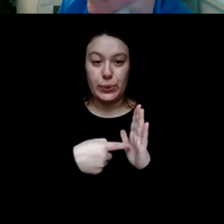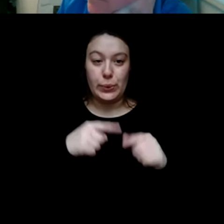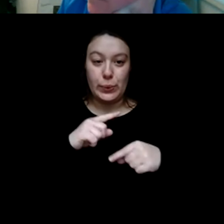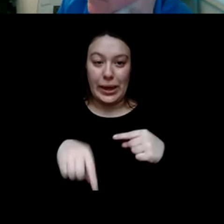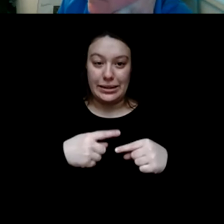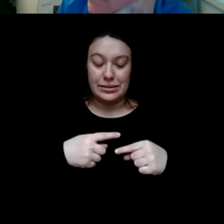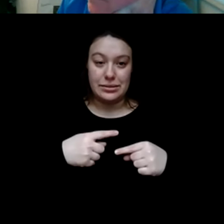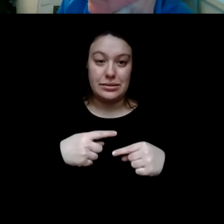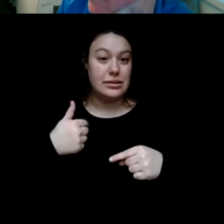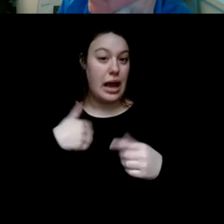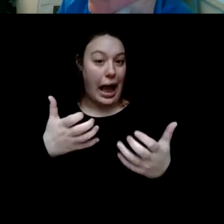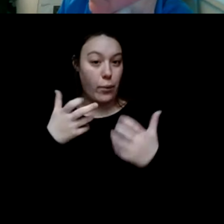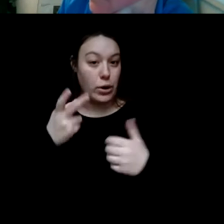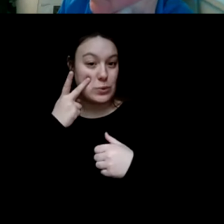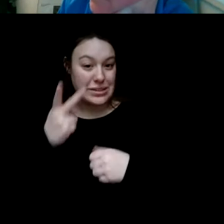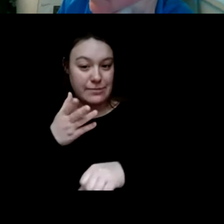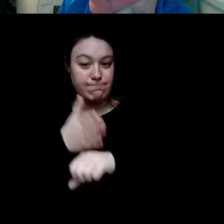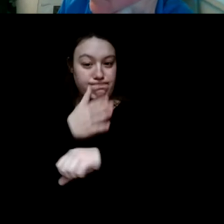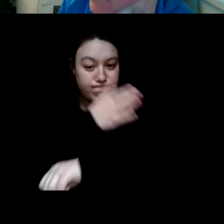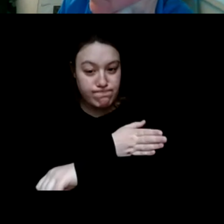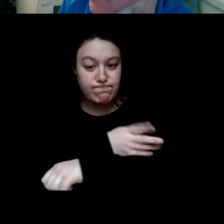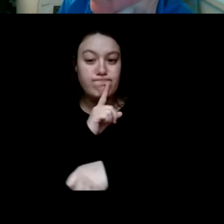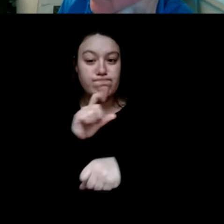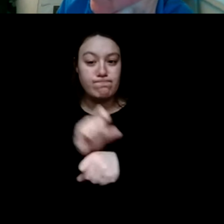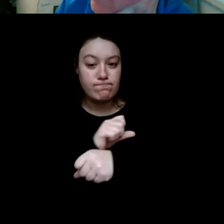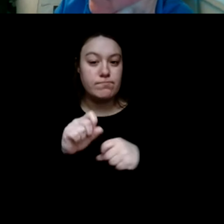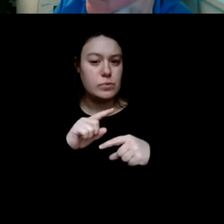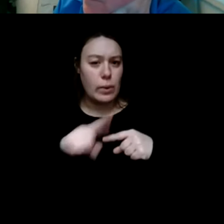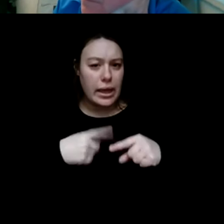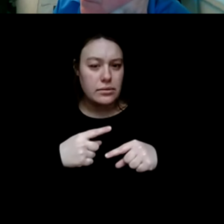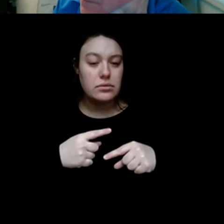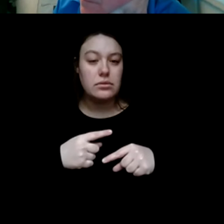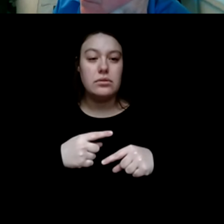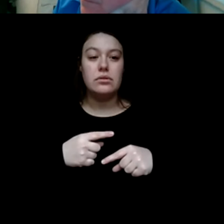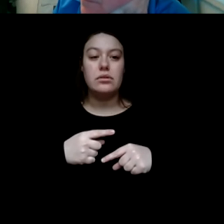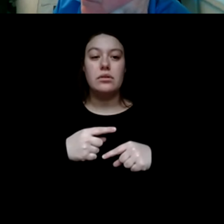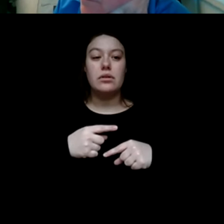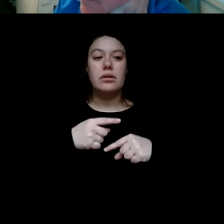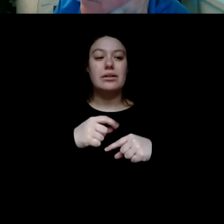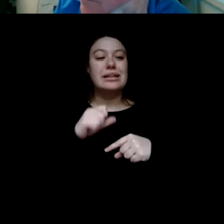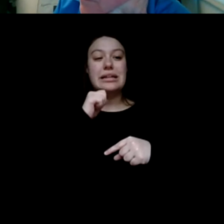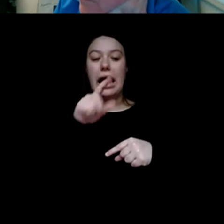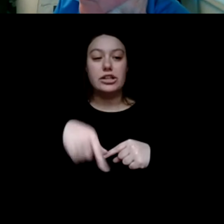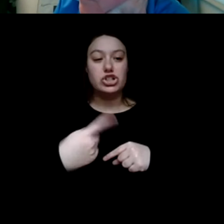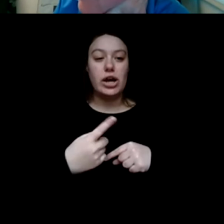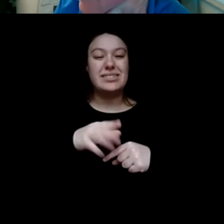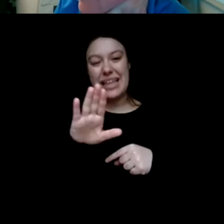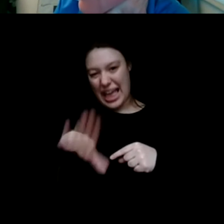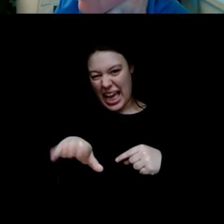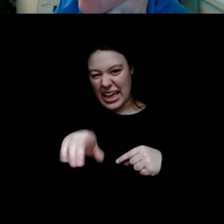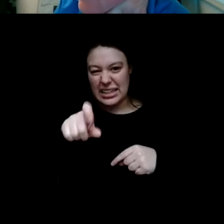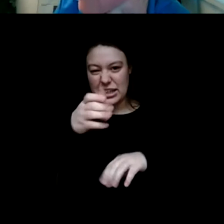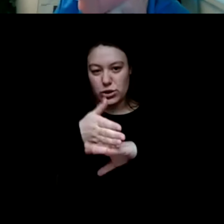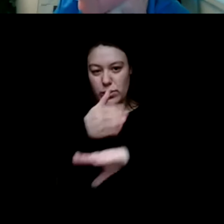So by not having open-ended, we need to improve, but we need to do this, this, and this under this